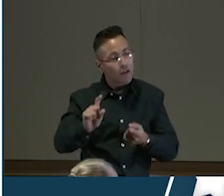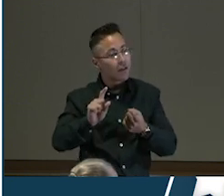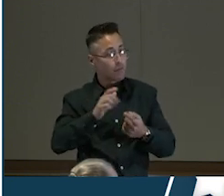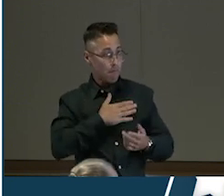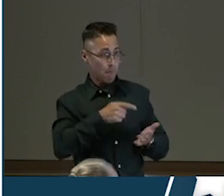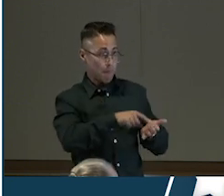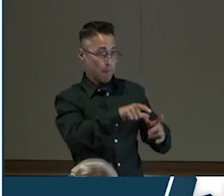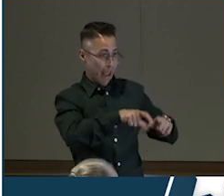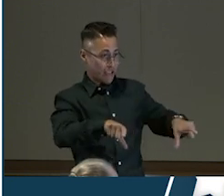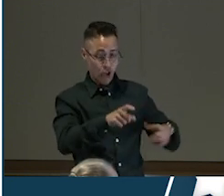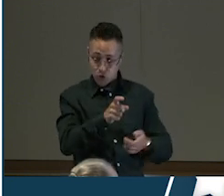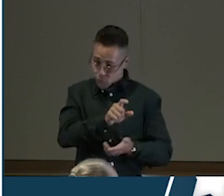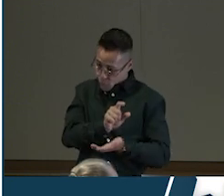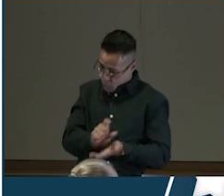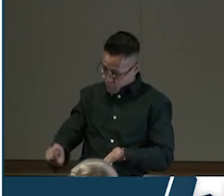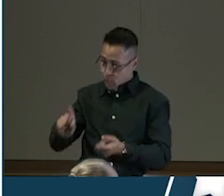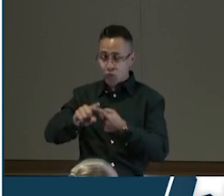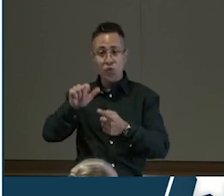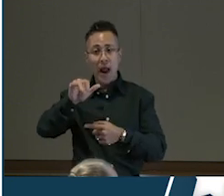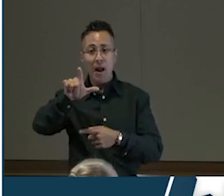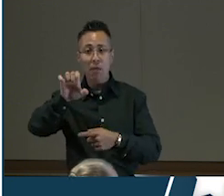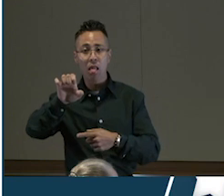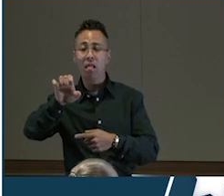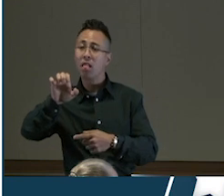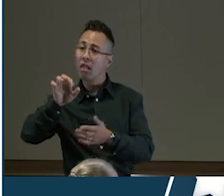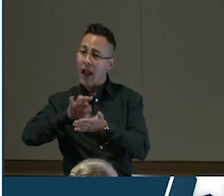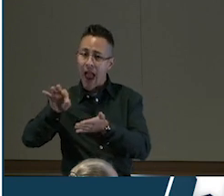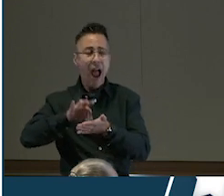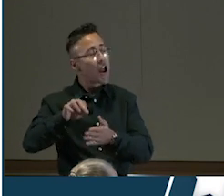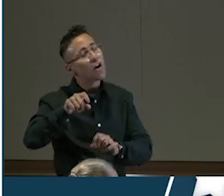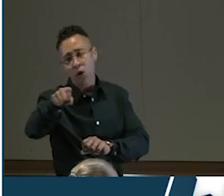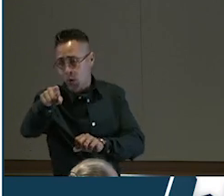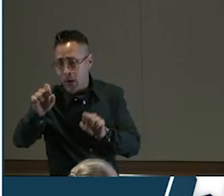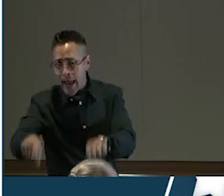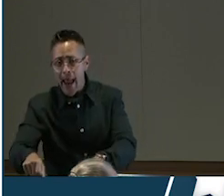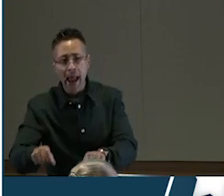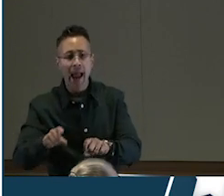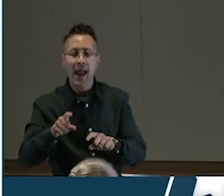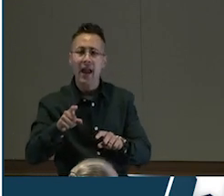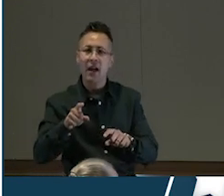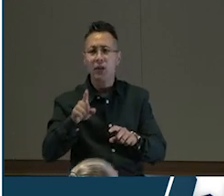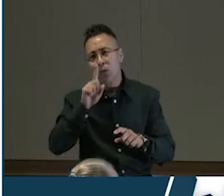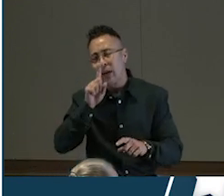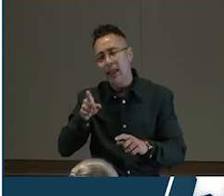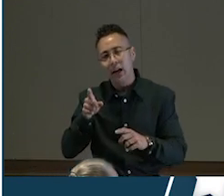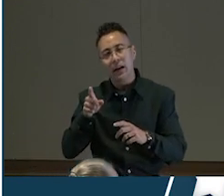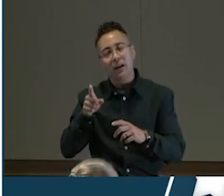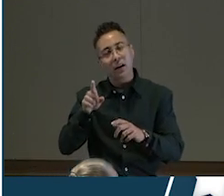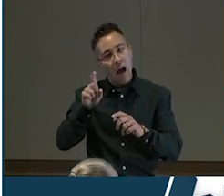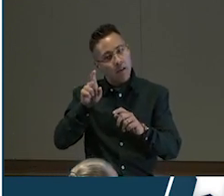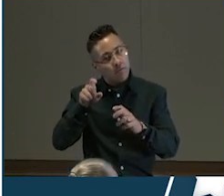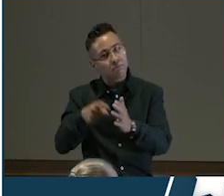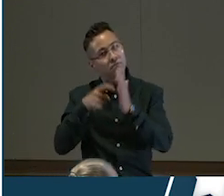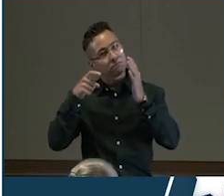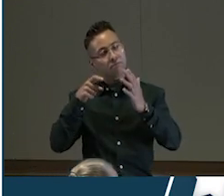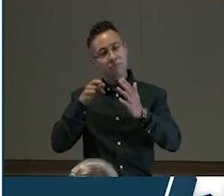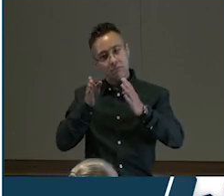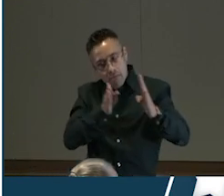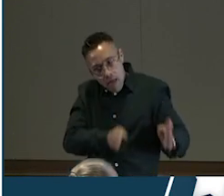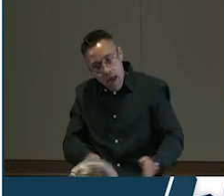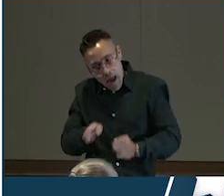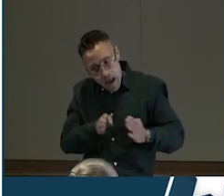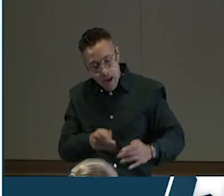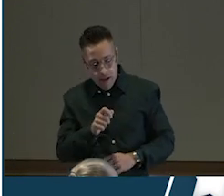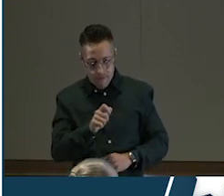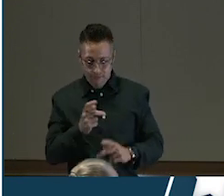Yes, you can. I think that it definitely plays on more of a large, planning conversation where you want to figure out, is that the